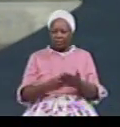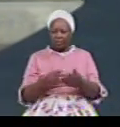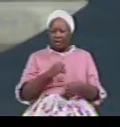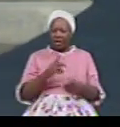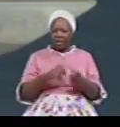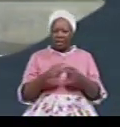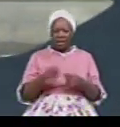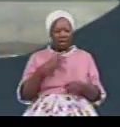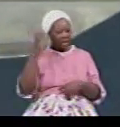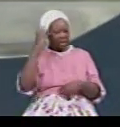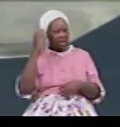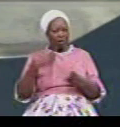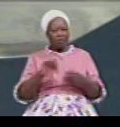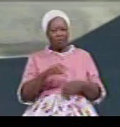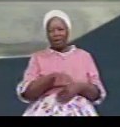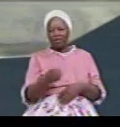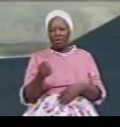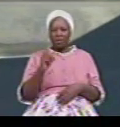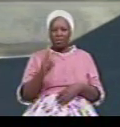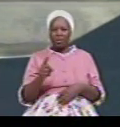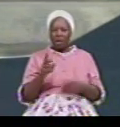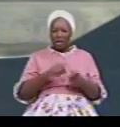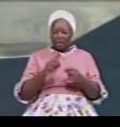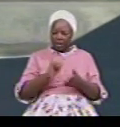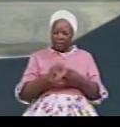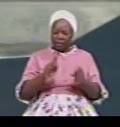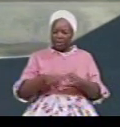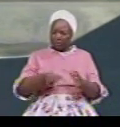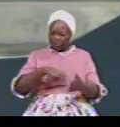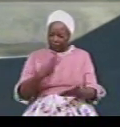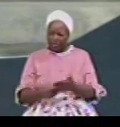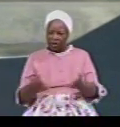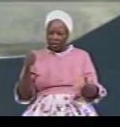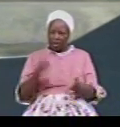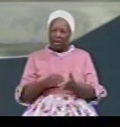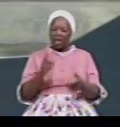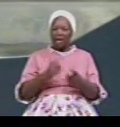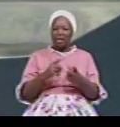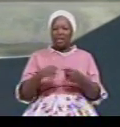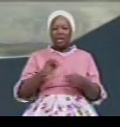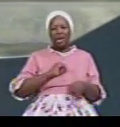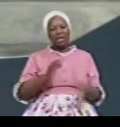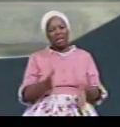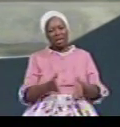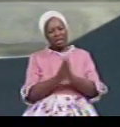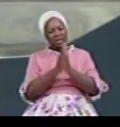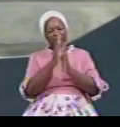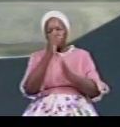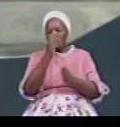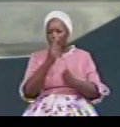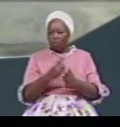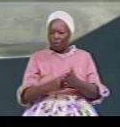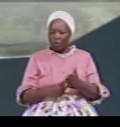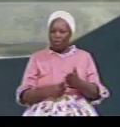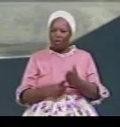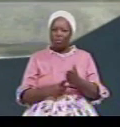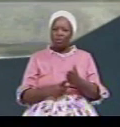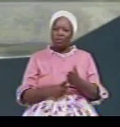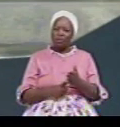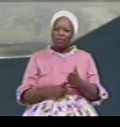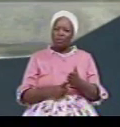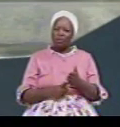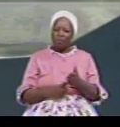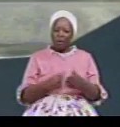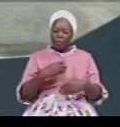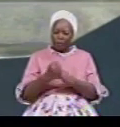another one, and he's falling. And then I ask, what made him fall?